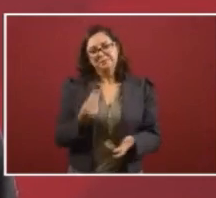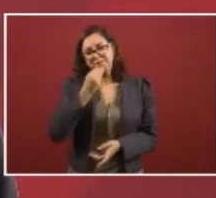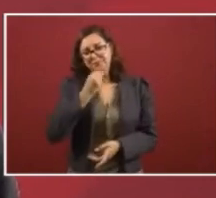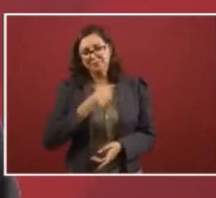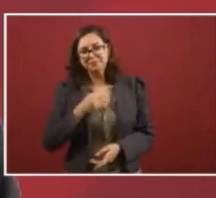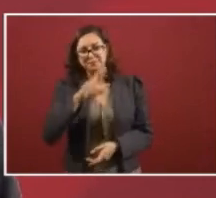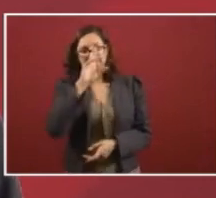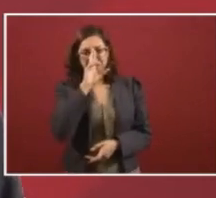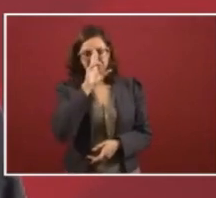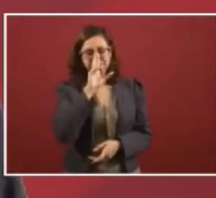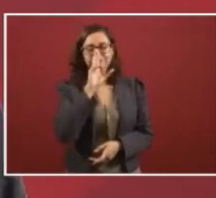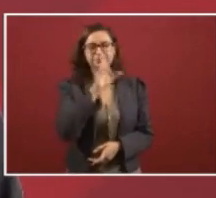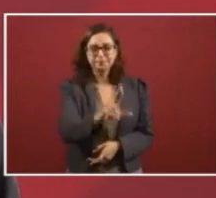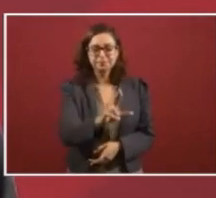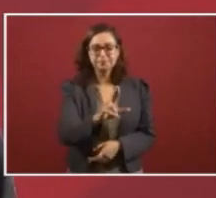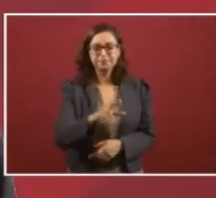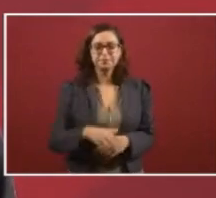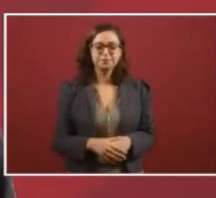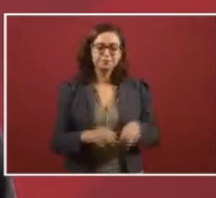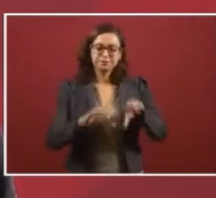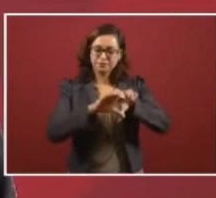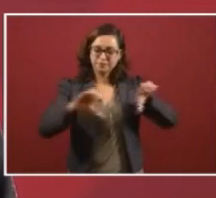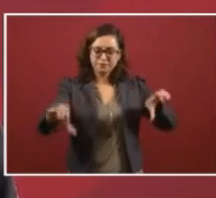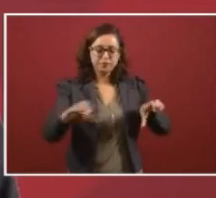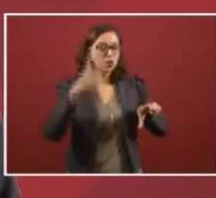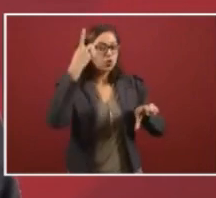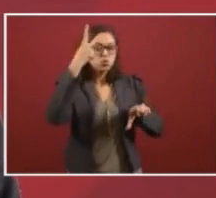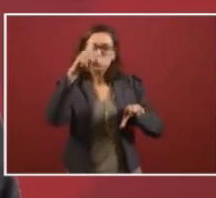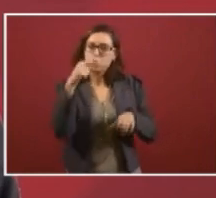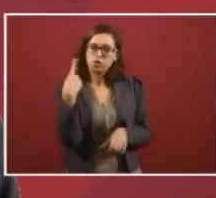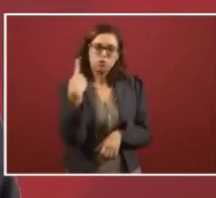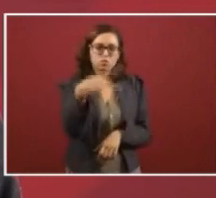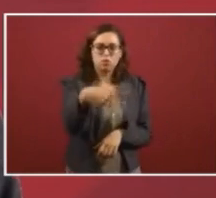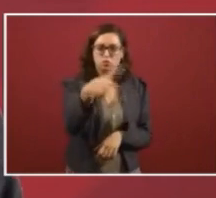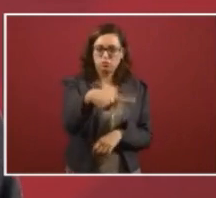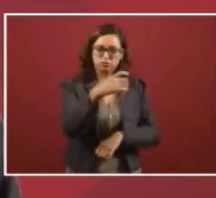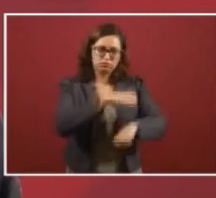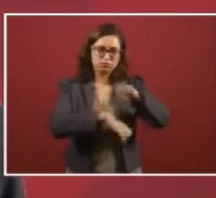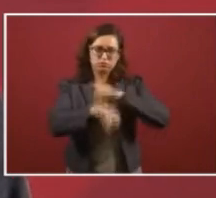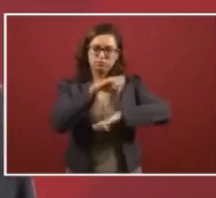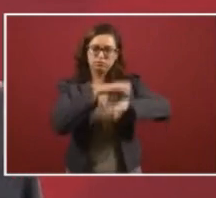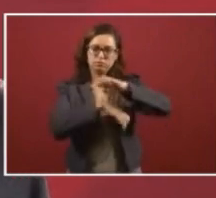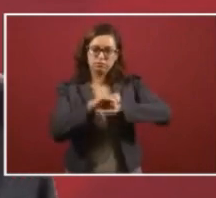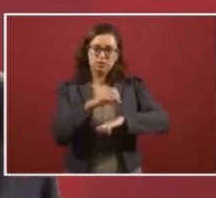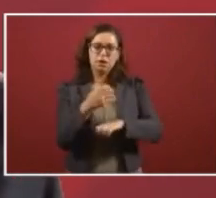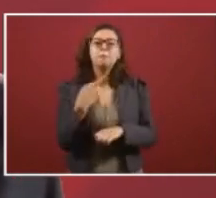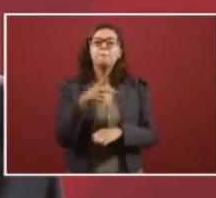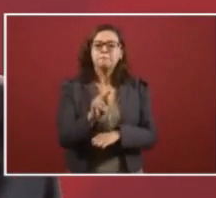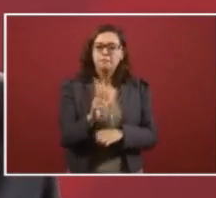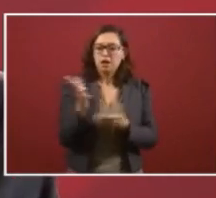made a, as a pact, it was respected that the duct will belong to them